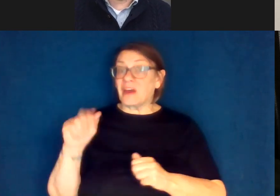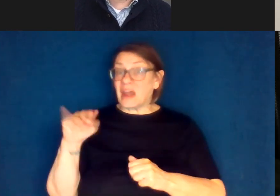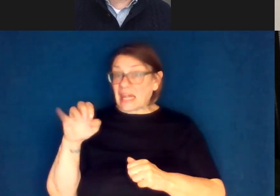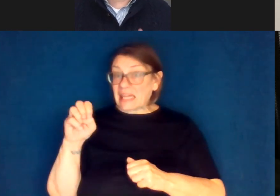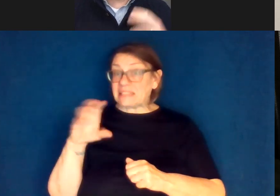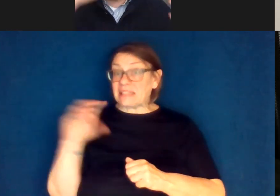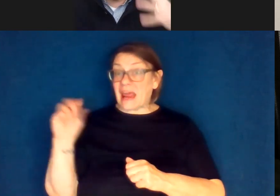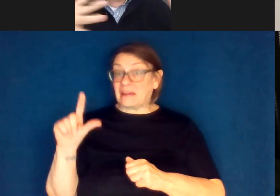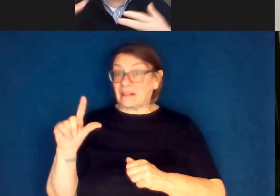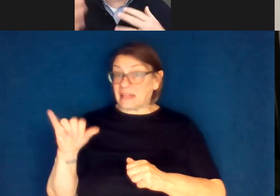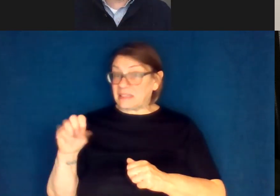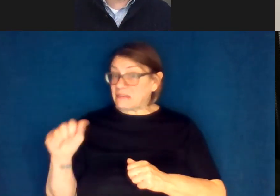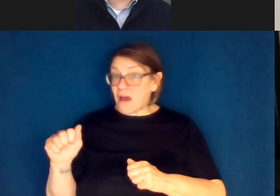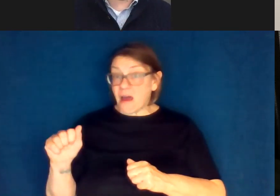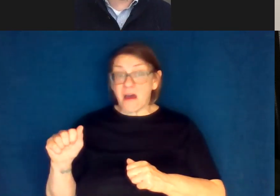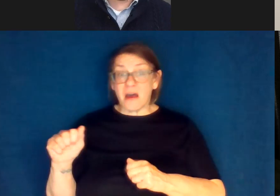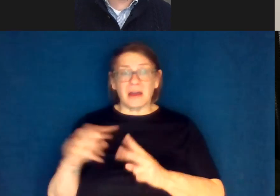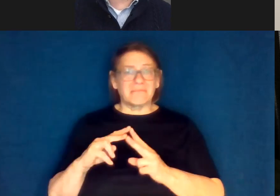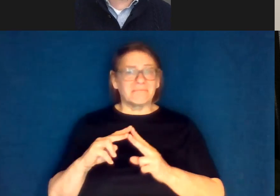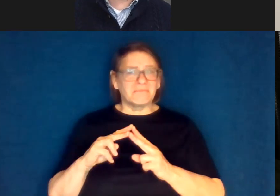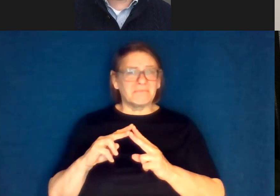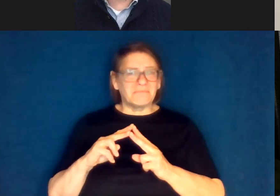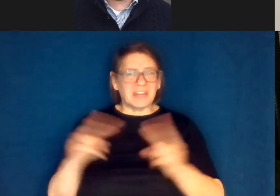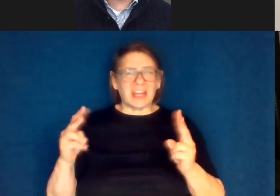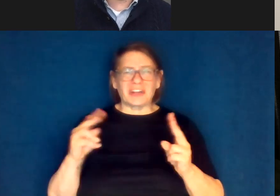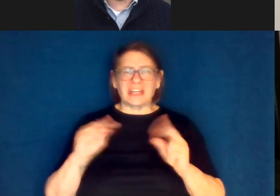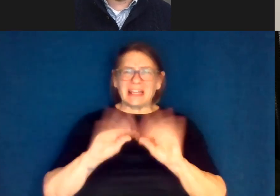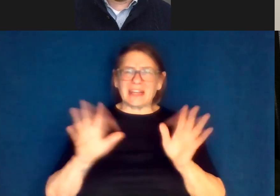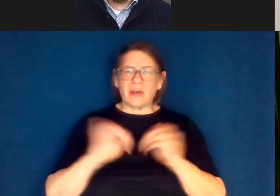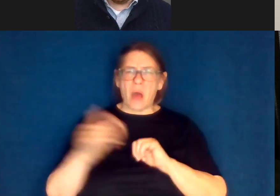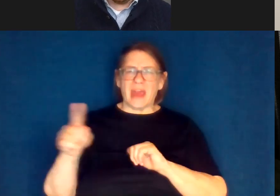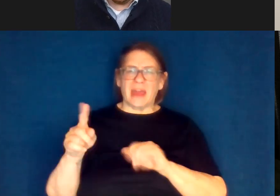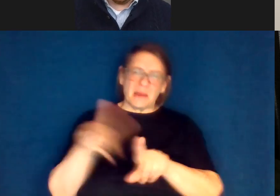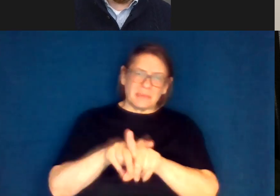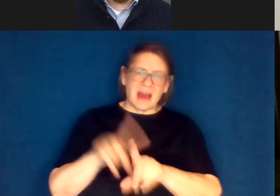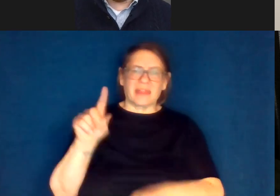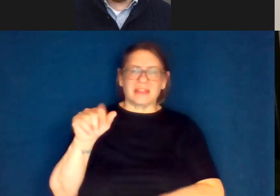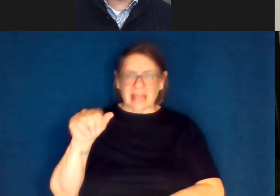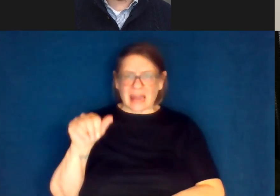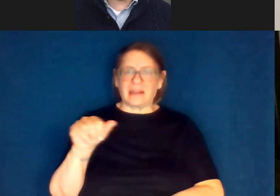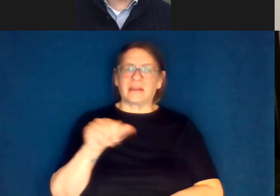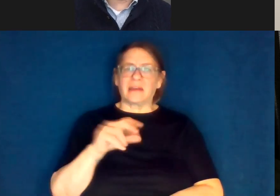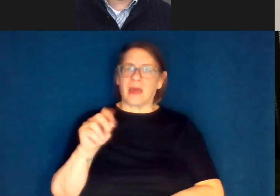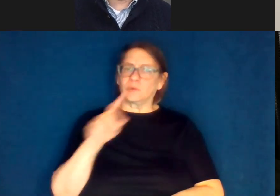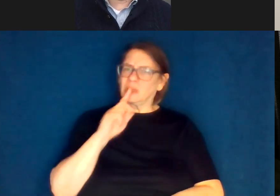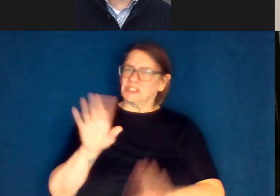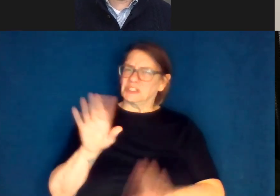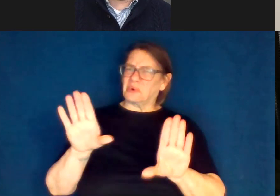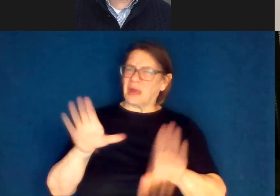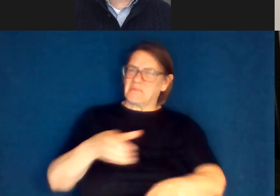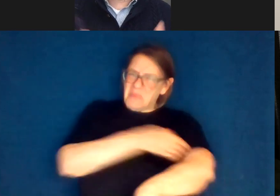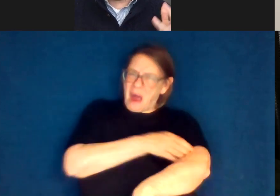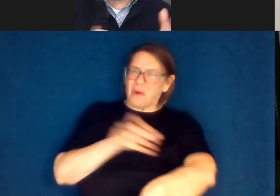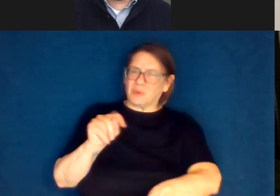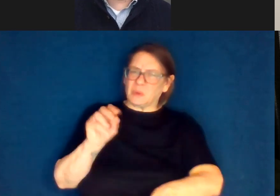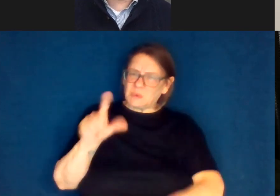today. Just really understanding how they apply the data, and it's a pretty powerful tool.